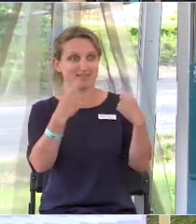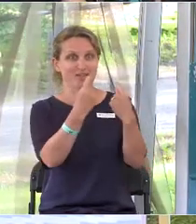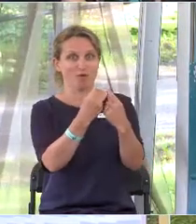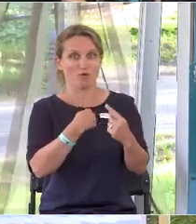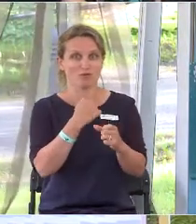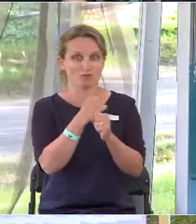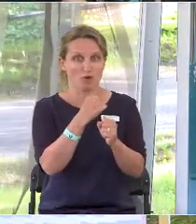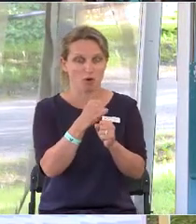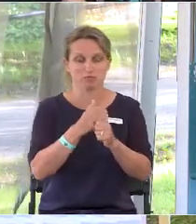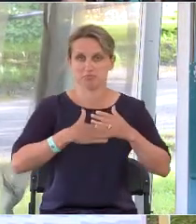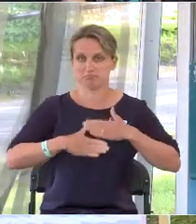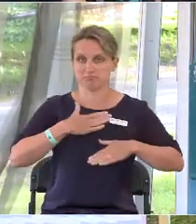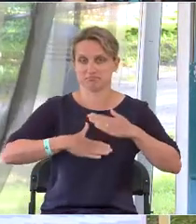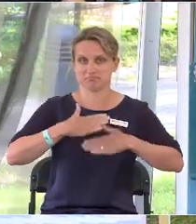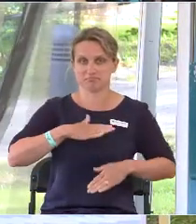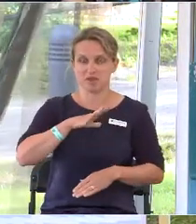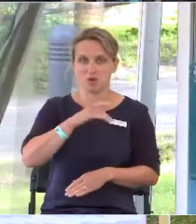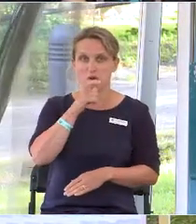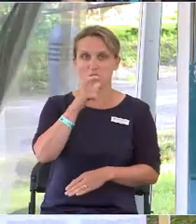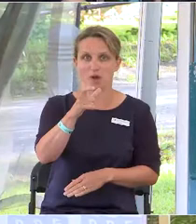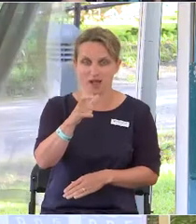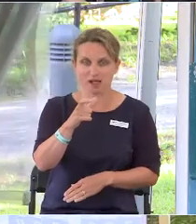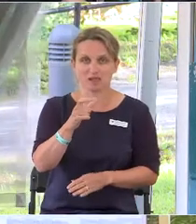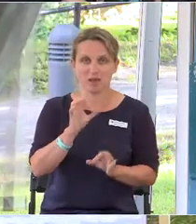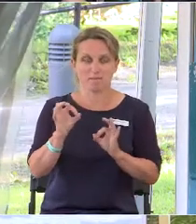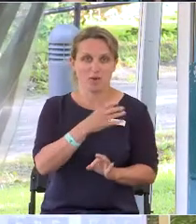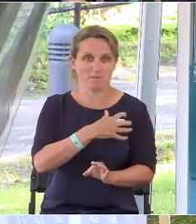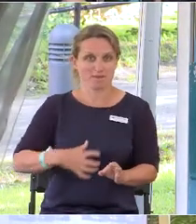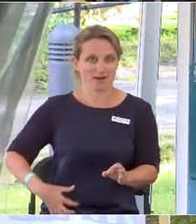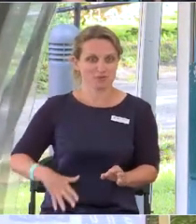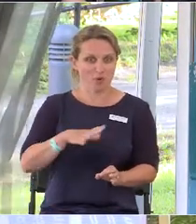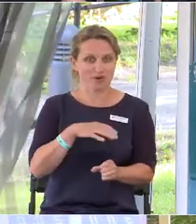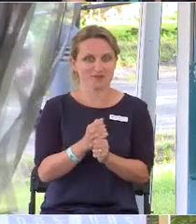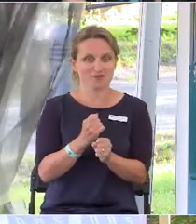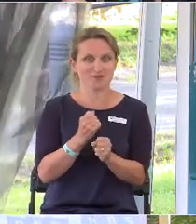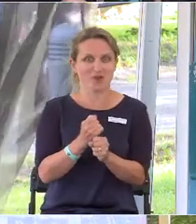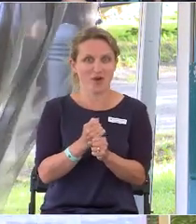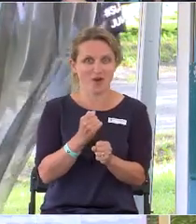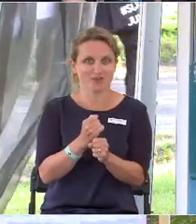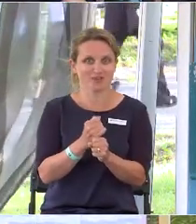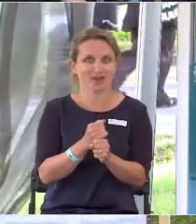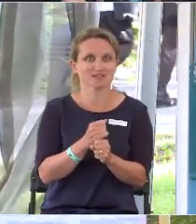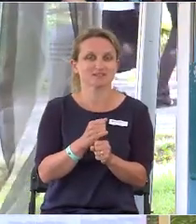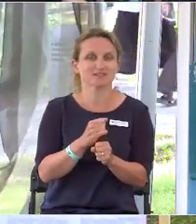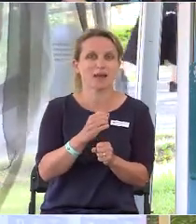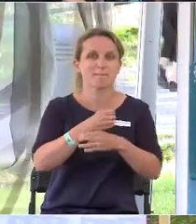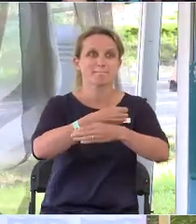glad to say that she also worked for a couple of years as Minister for Nordic Cooperation.